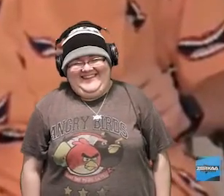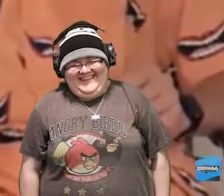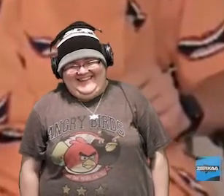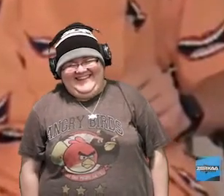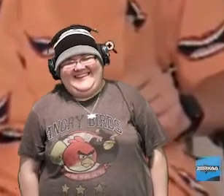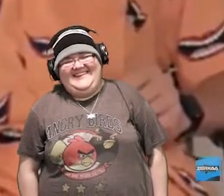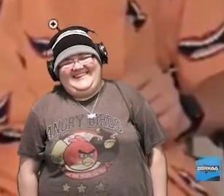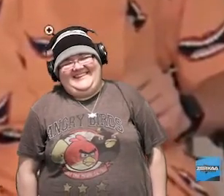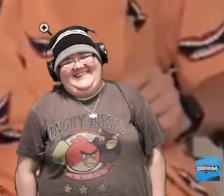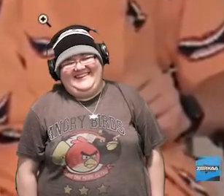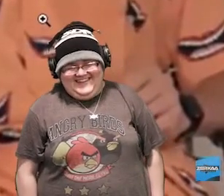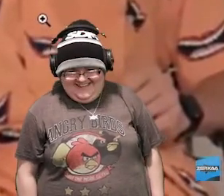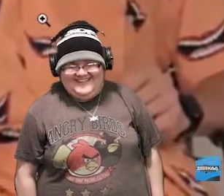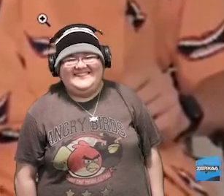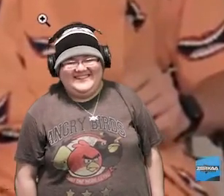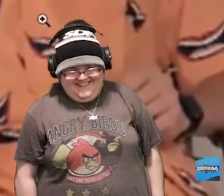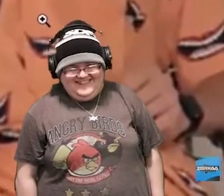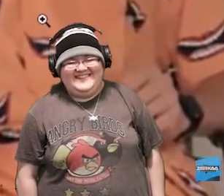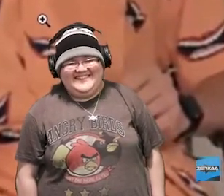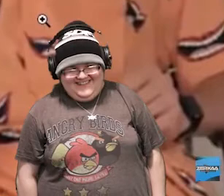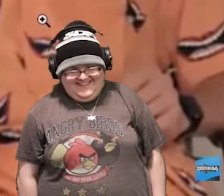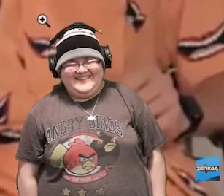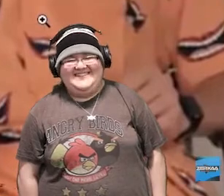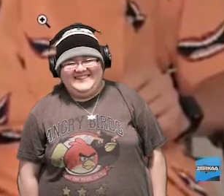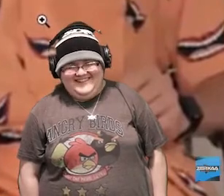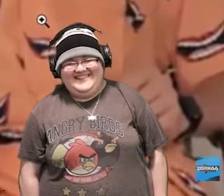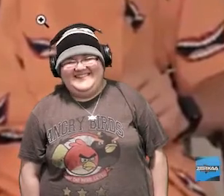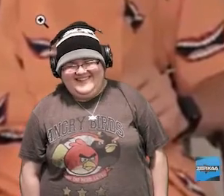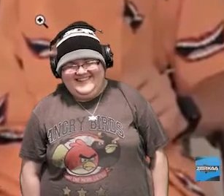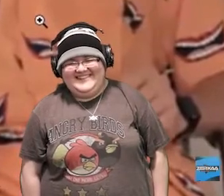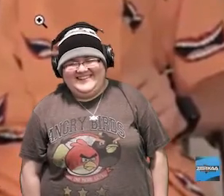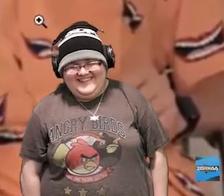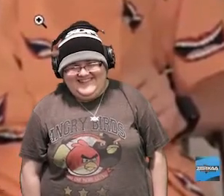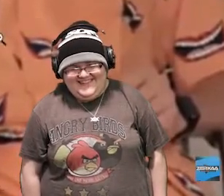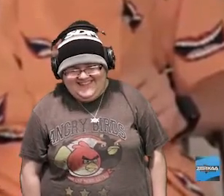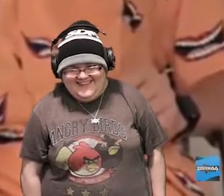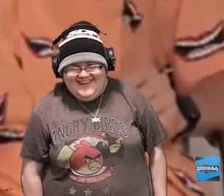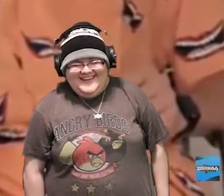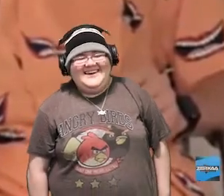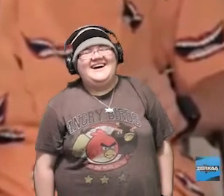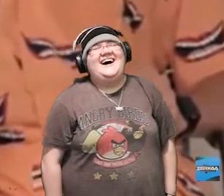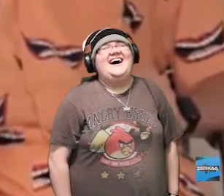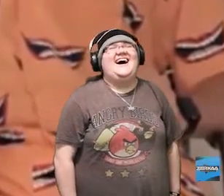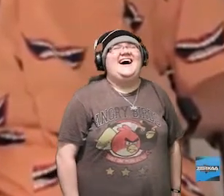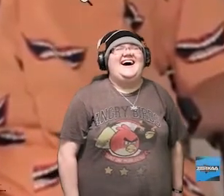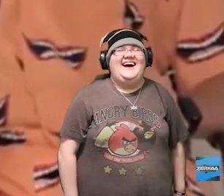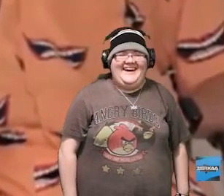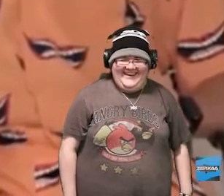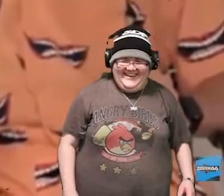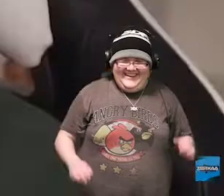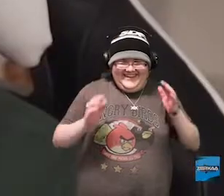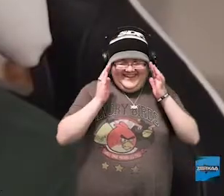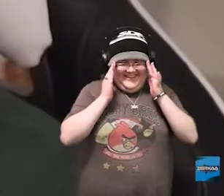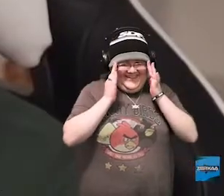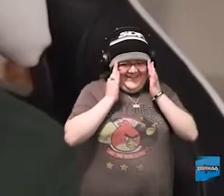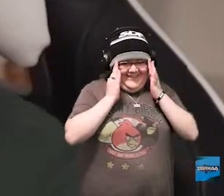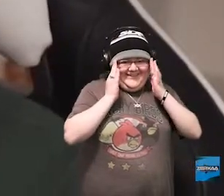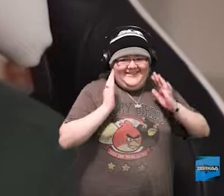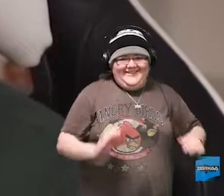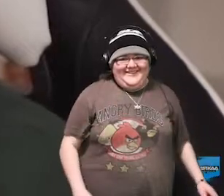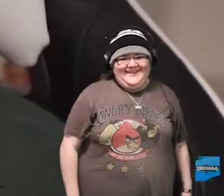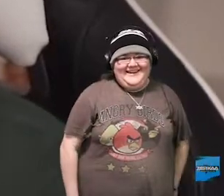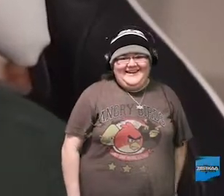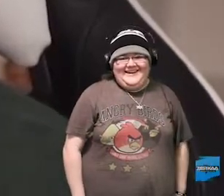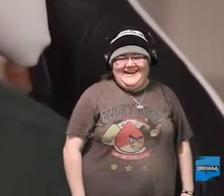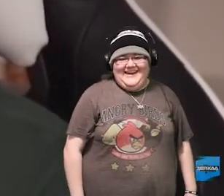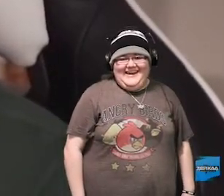Stylist does my ASOS shop. You know what? Not only Pete Davidson wore this, but Burner Boy also wore it. So shout out to Stylist, because he came through with the drip, and then two people had